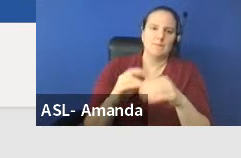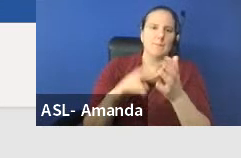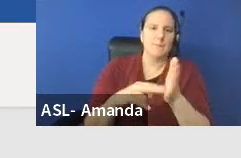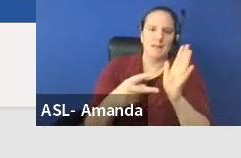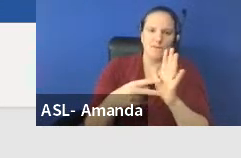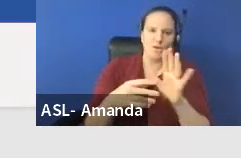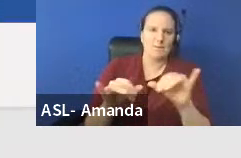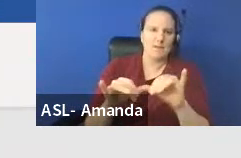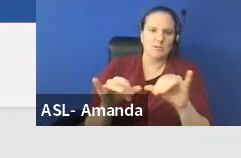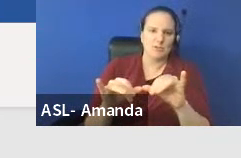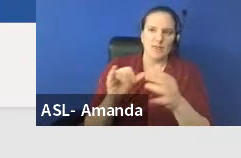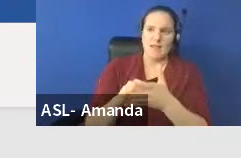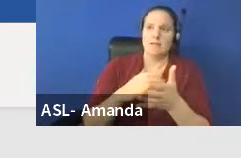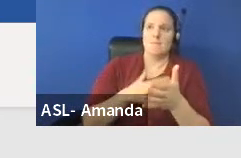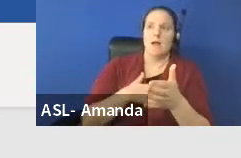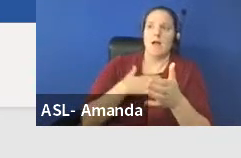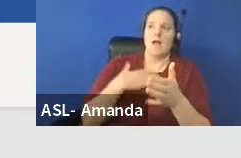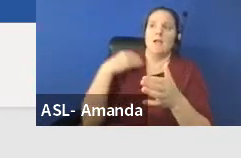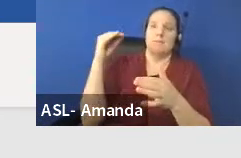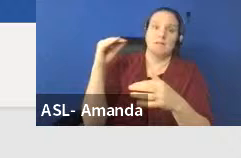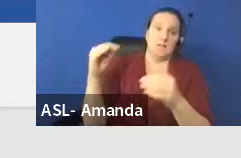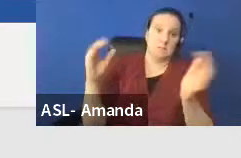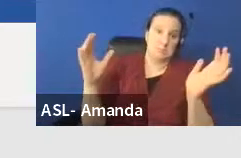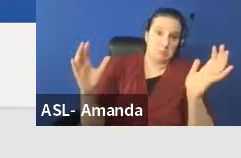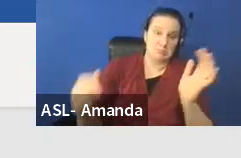meaningful measure, but that's just my opinion.